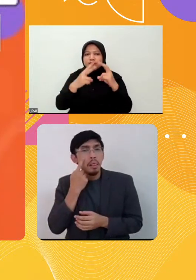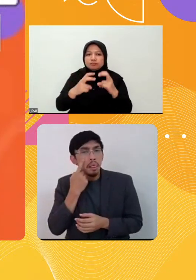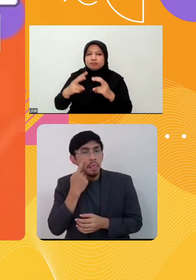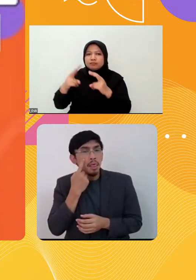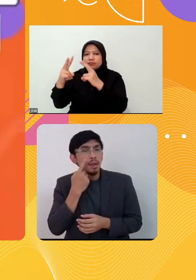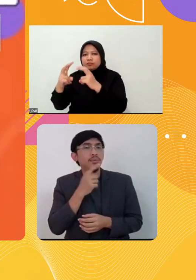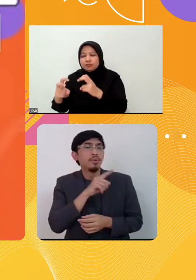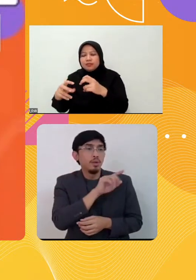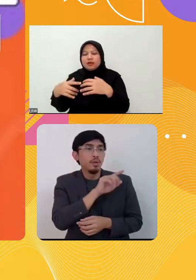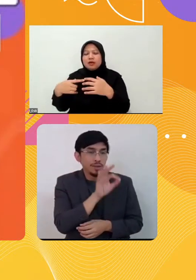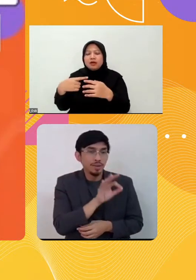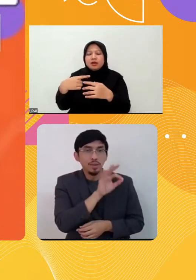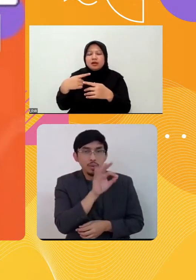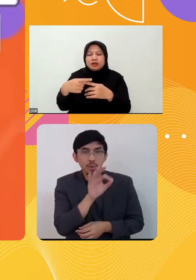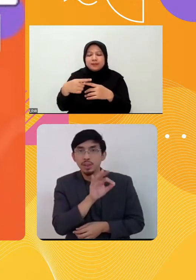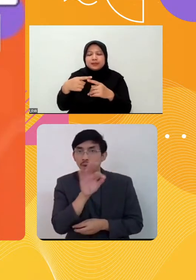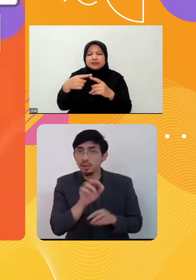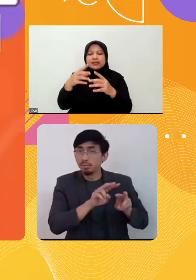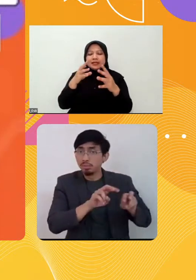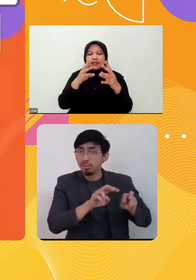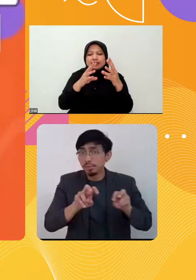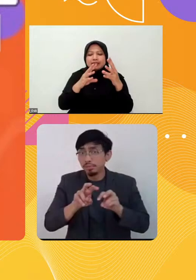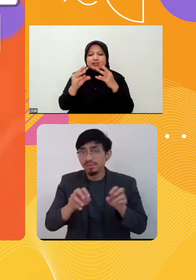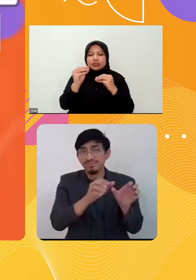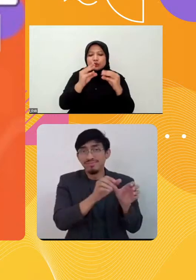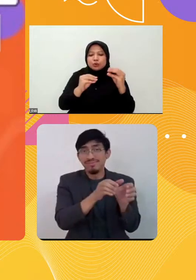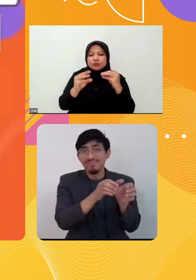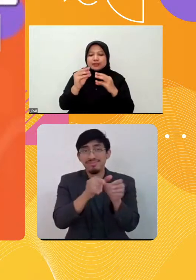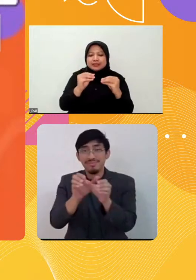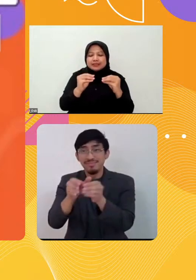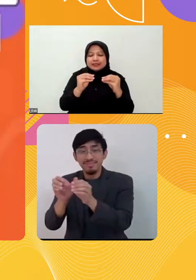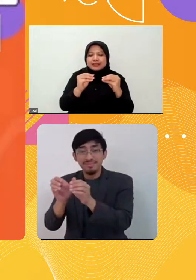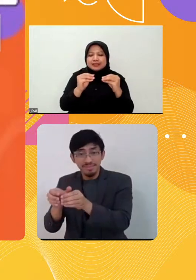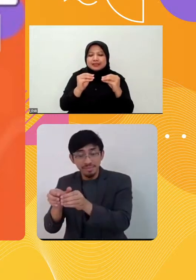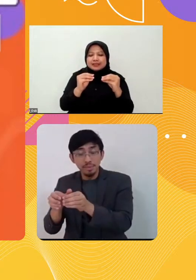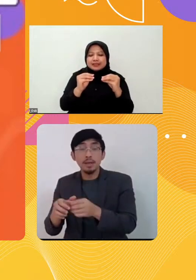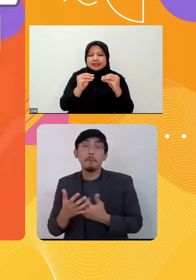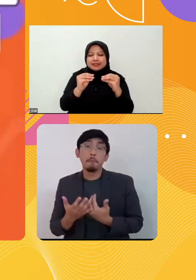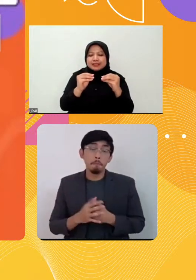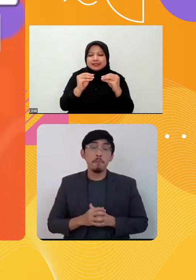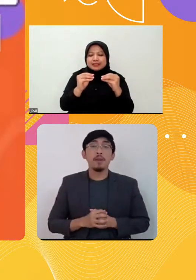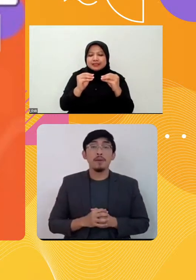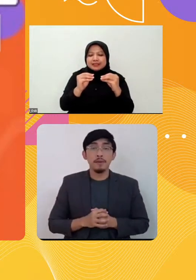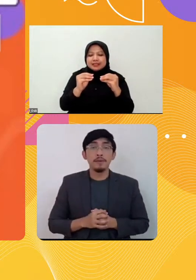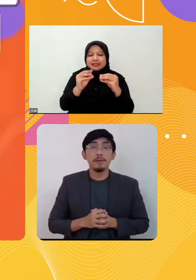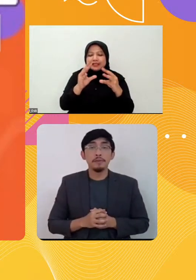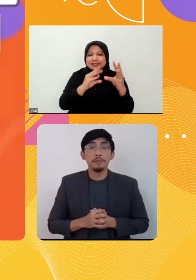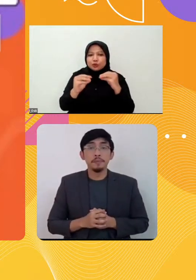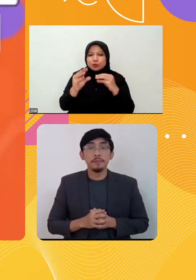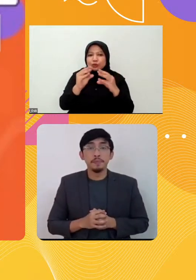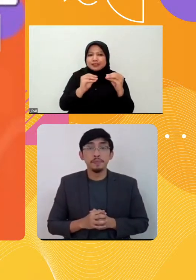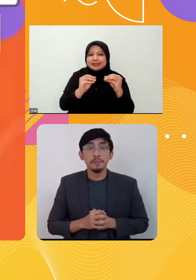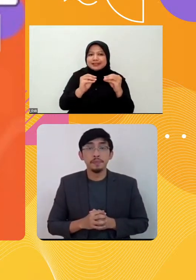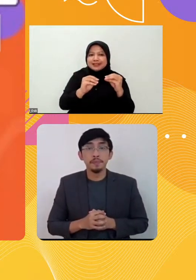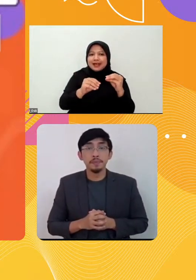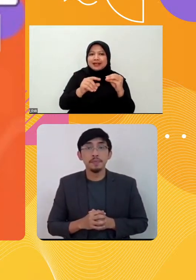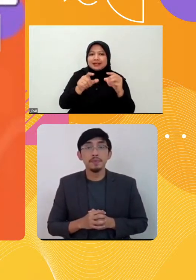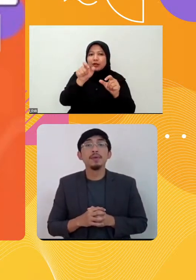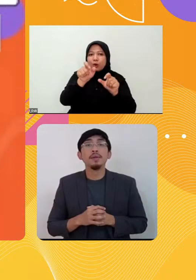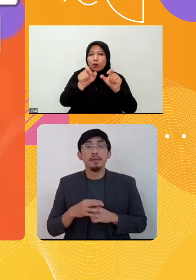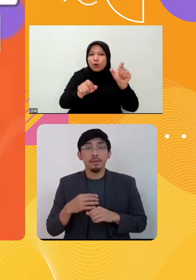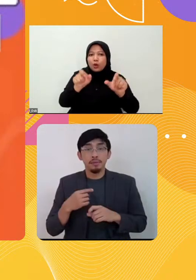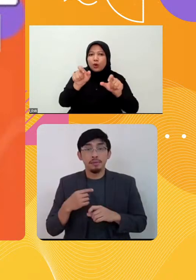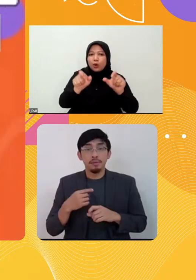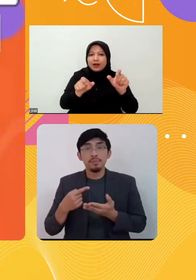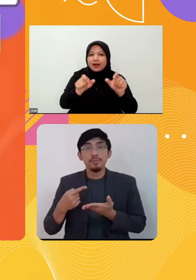the the user, the social the person who are involved in the content